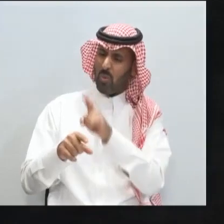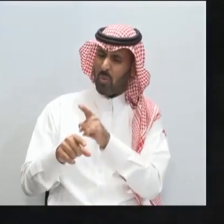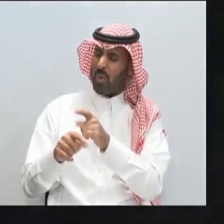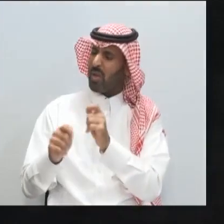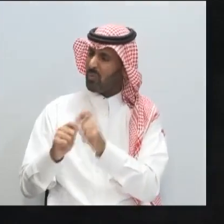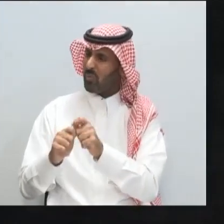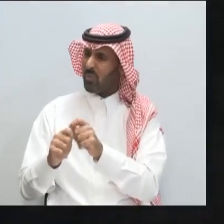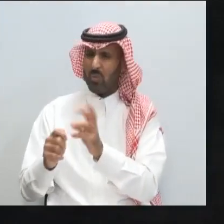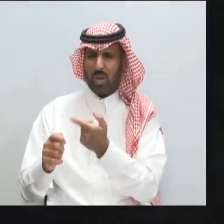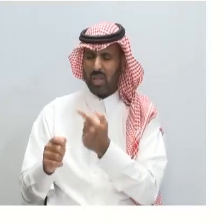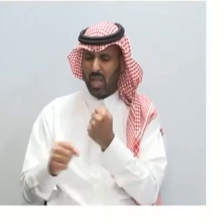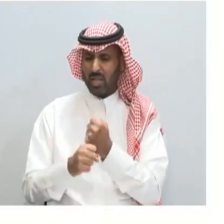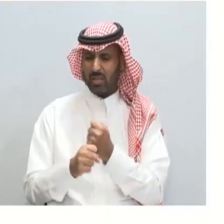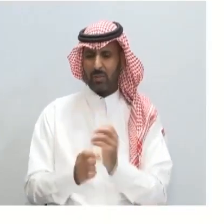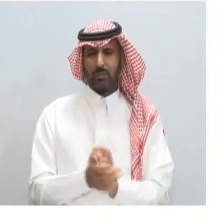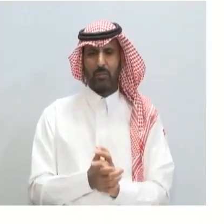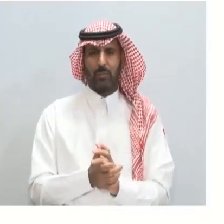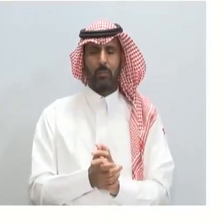to decide.